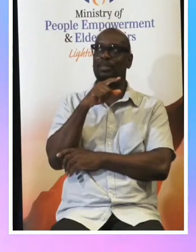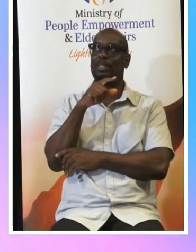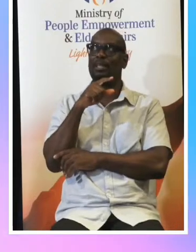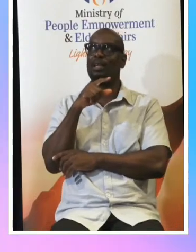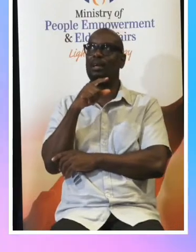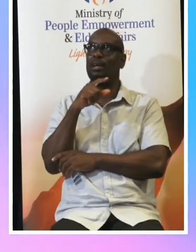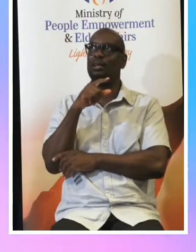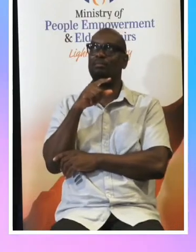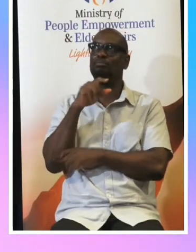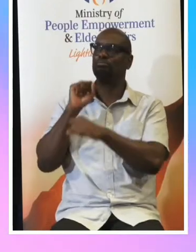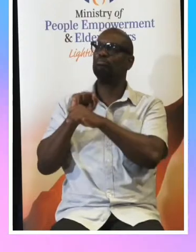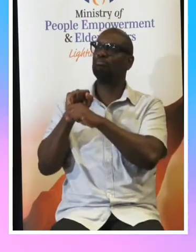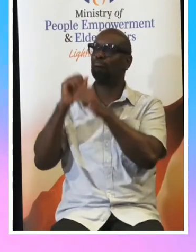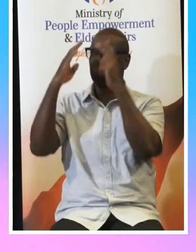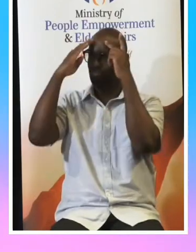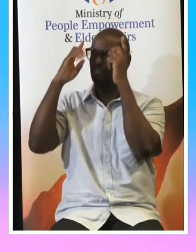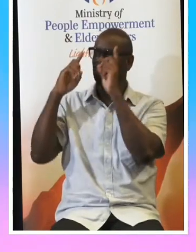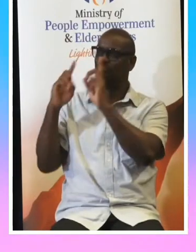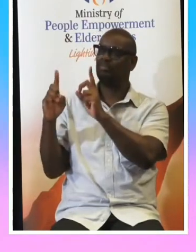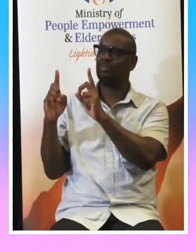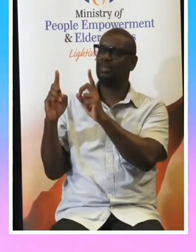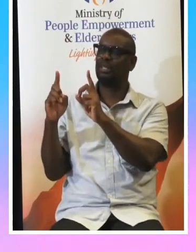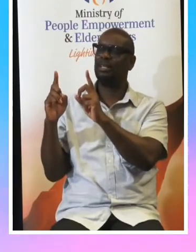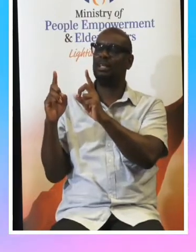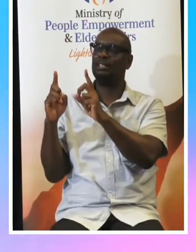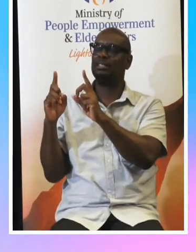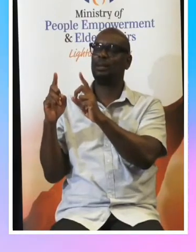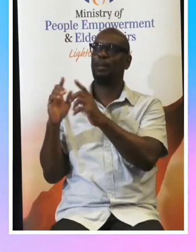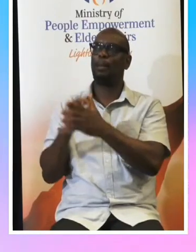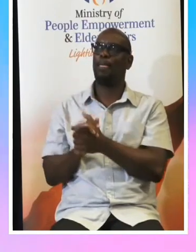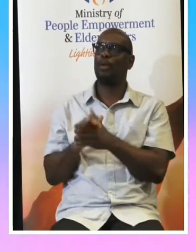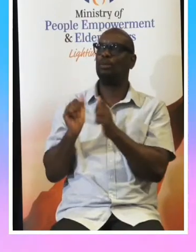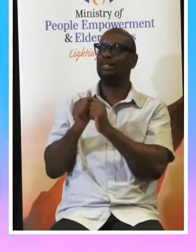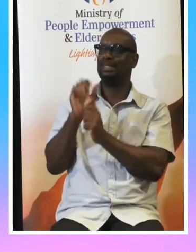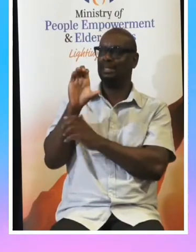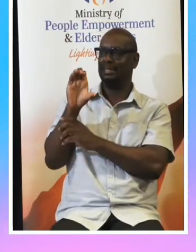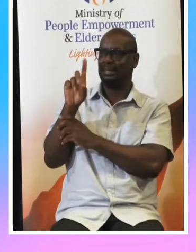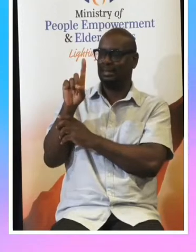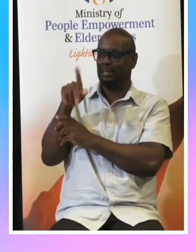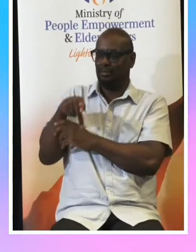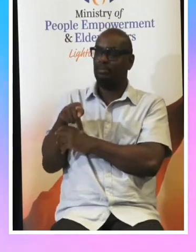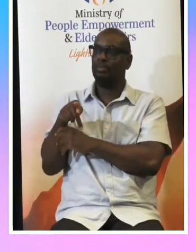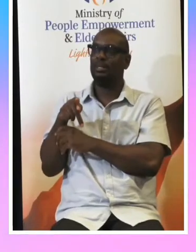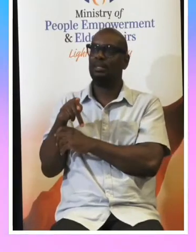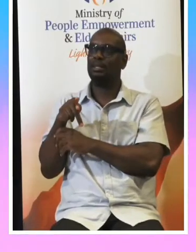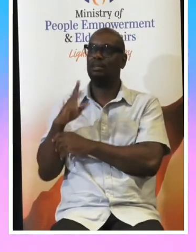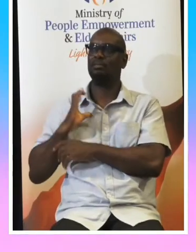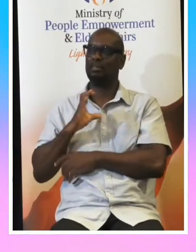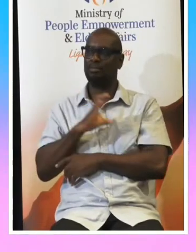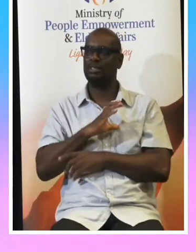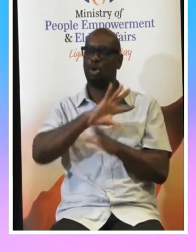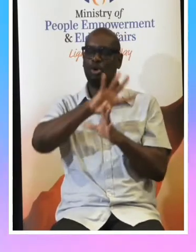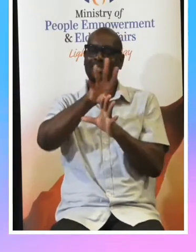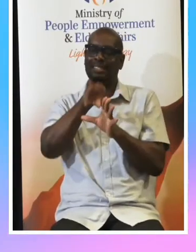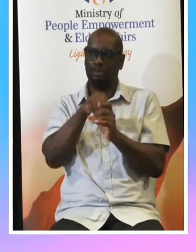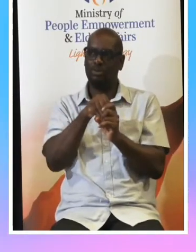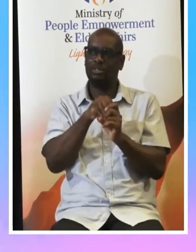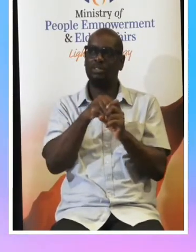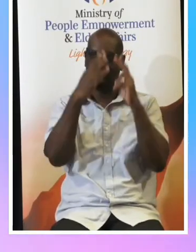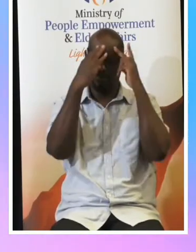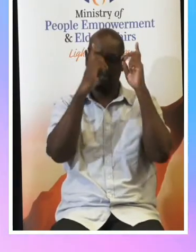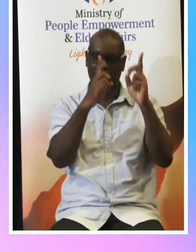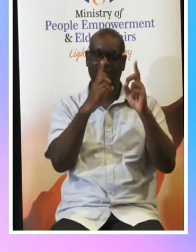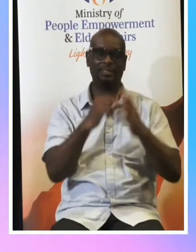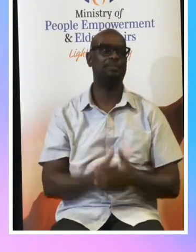member to the on a CDB committee on inclusive education. So I'm sure